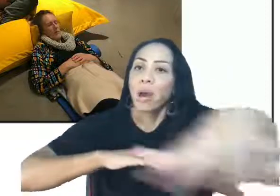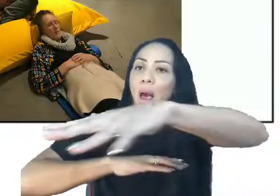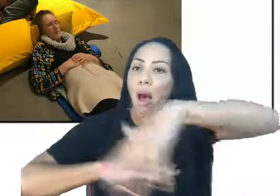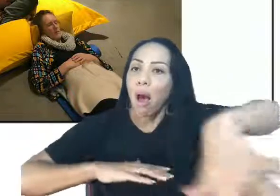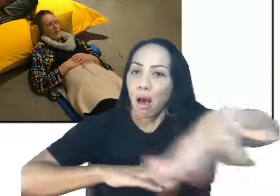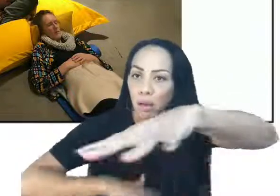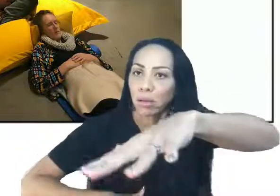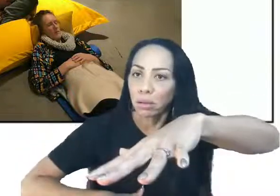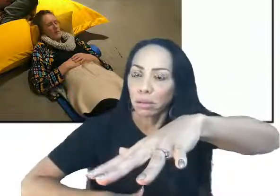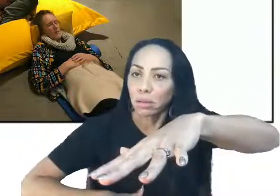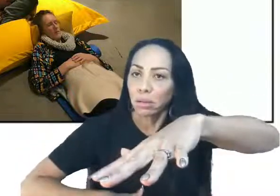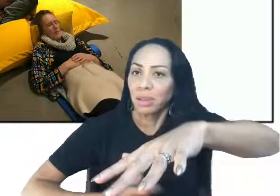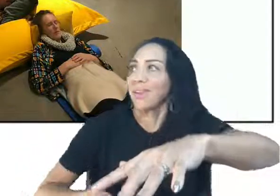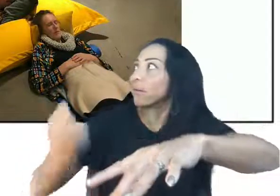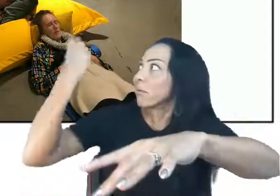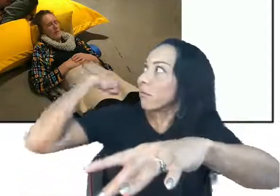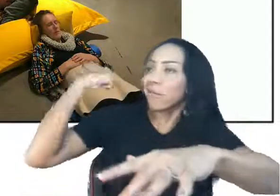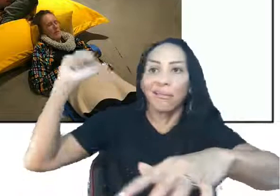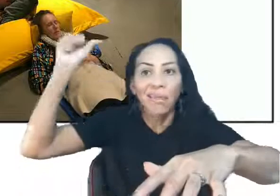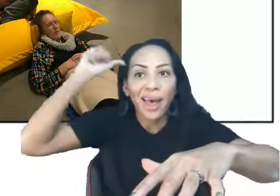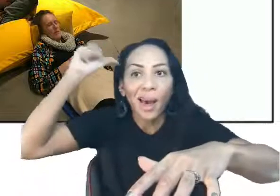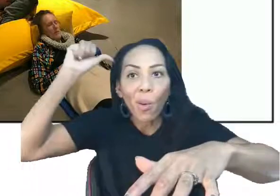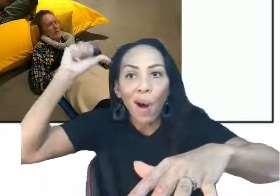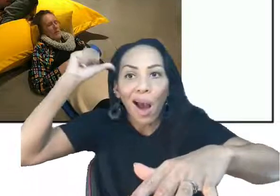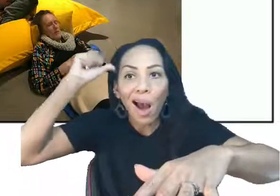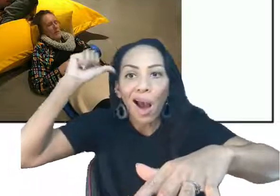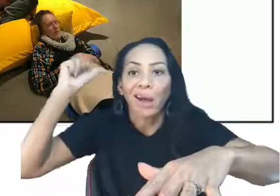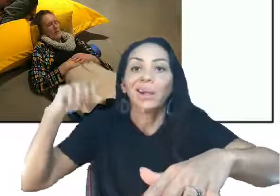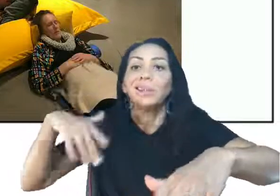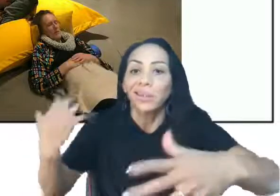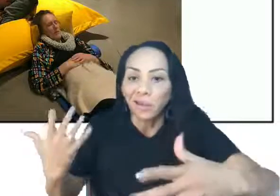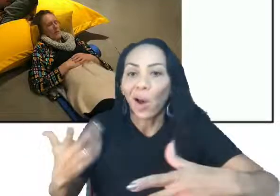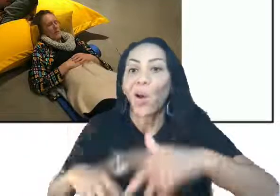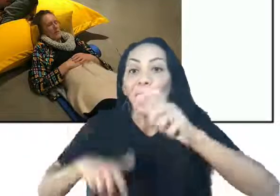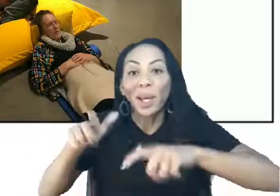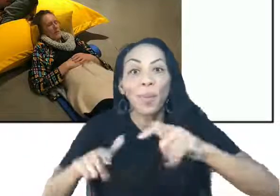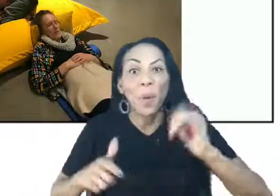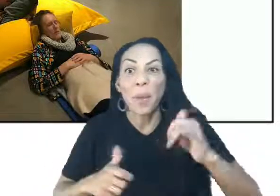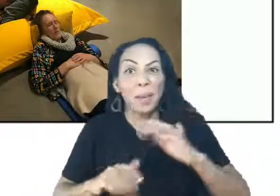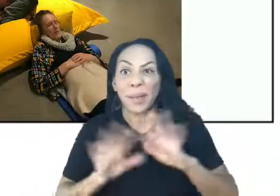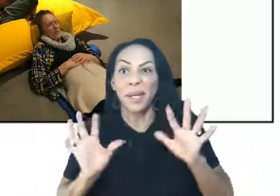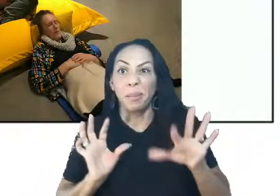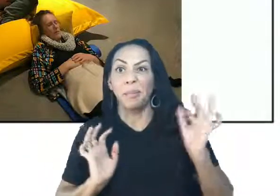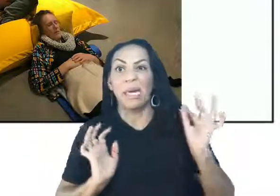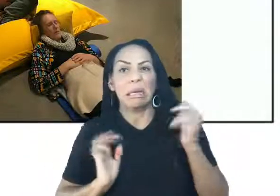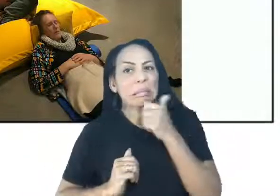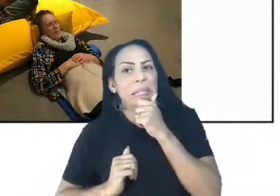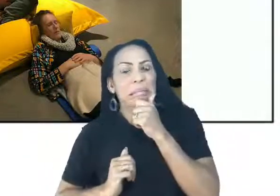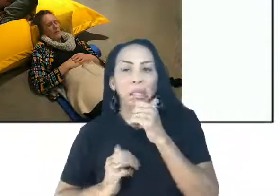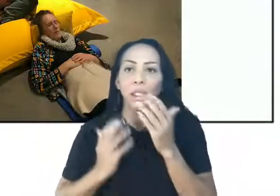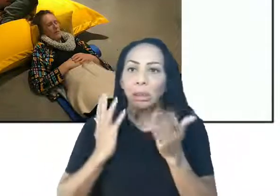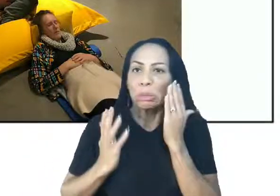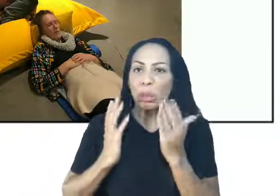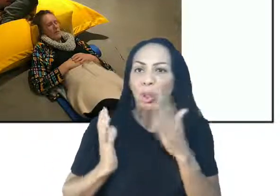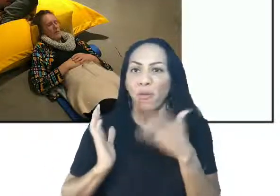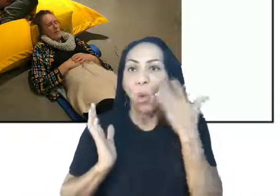by other people who might not need to lie down, but who might choose to for that event. Am I going too fast? No, okay, great.